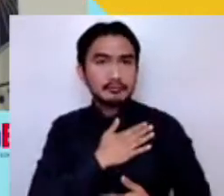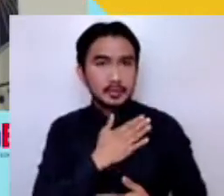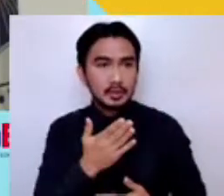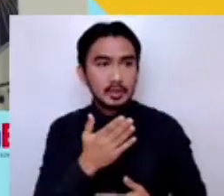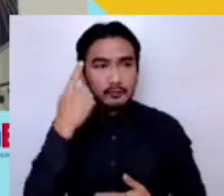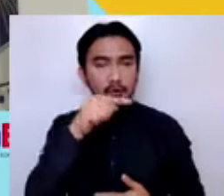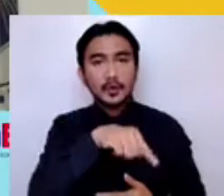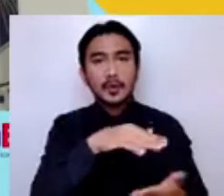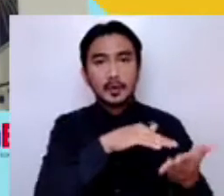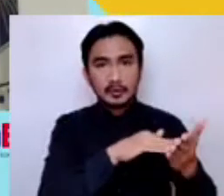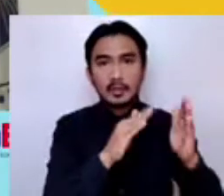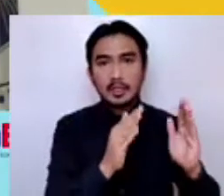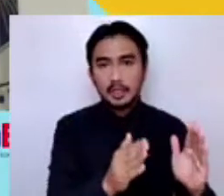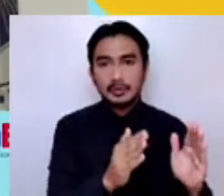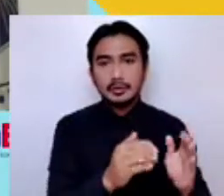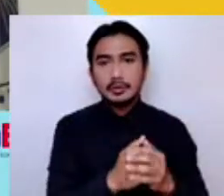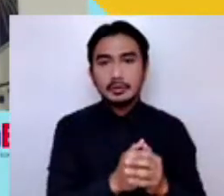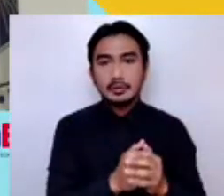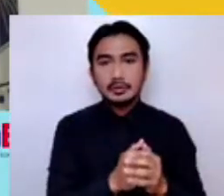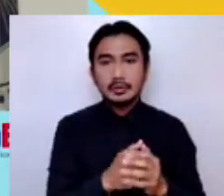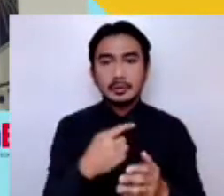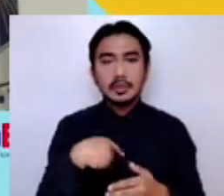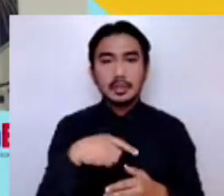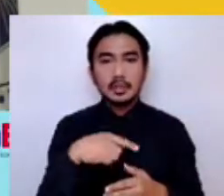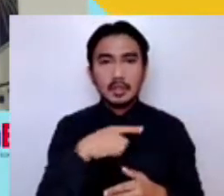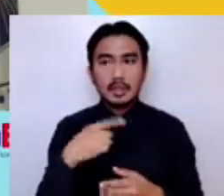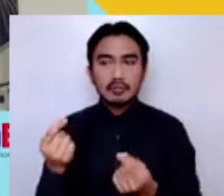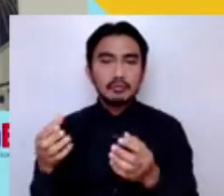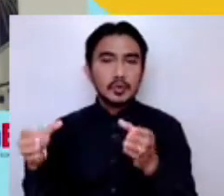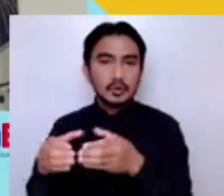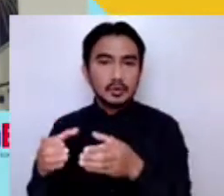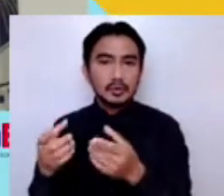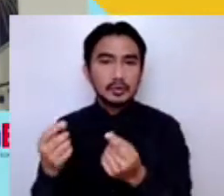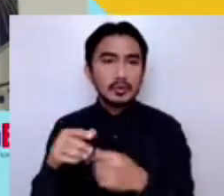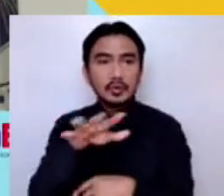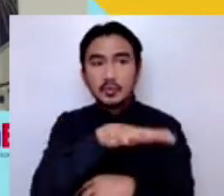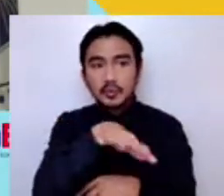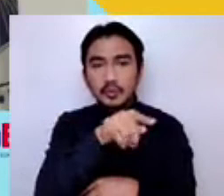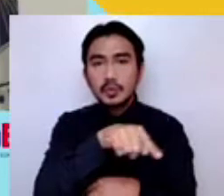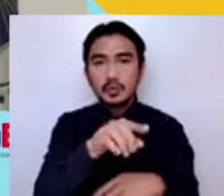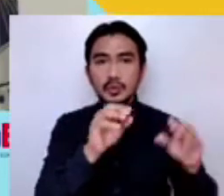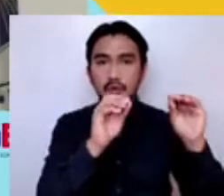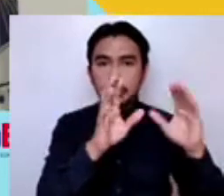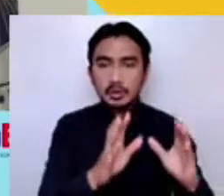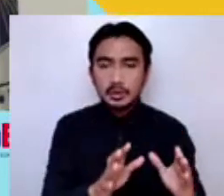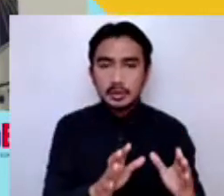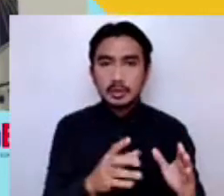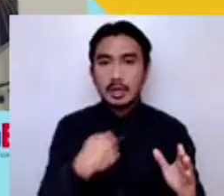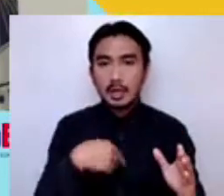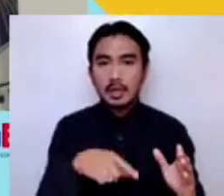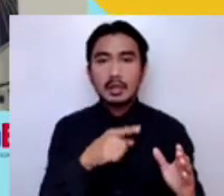that at the BHROD, kayo po yun. Kayong mga guro, our teachers, our workforce,